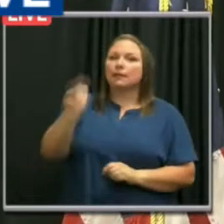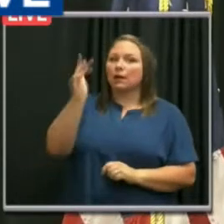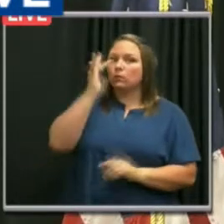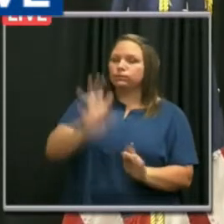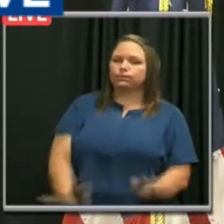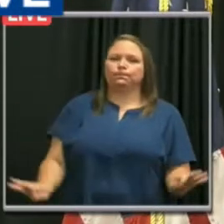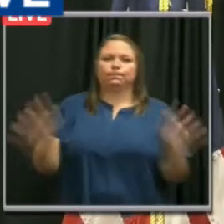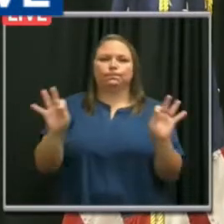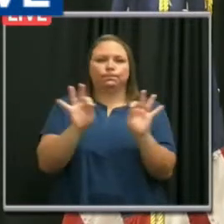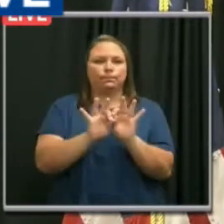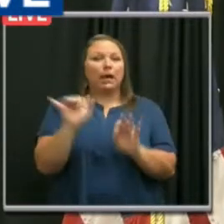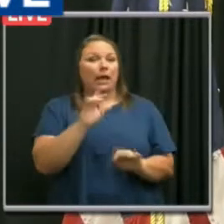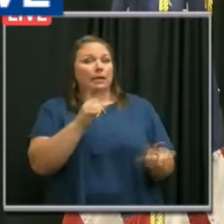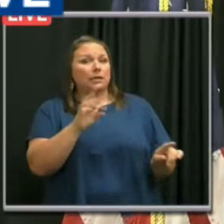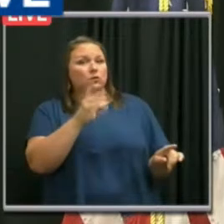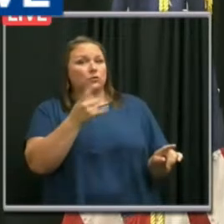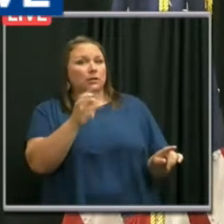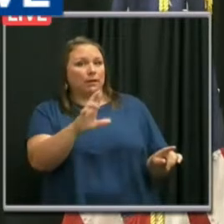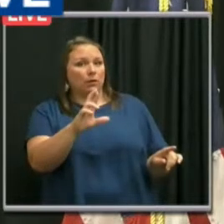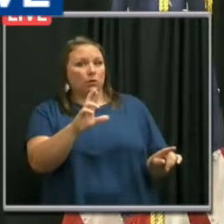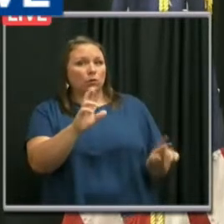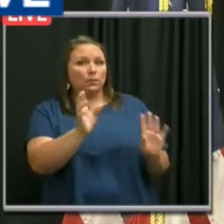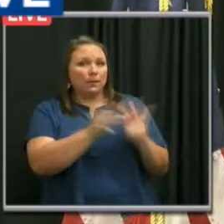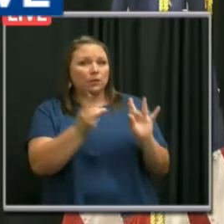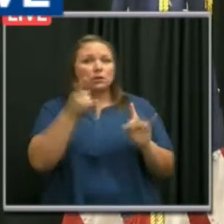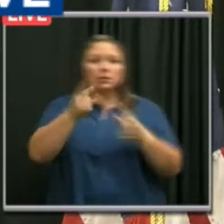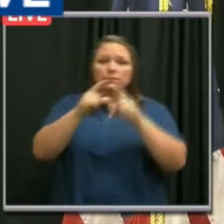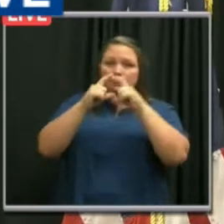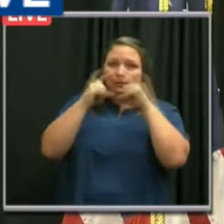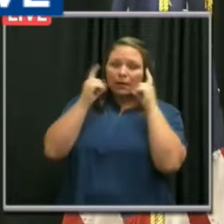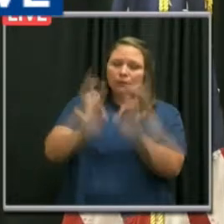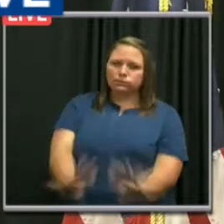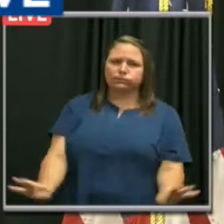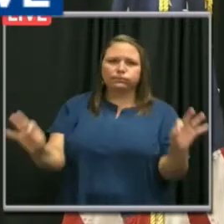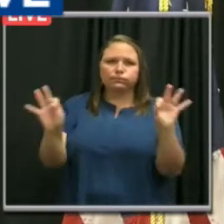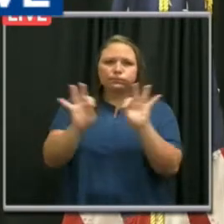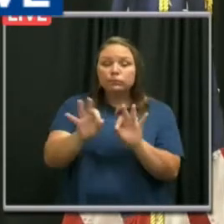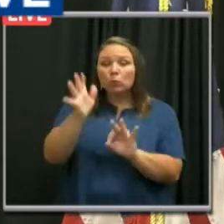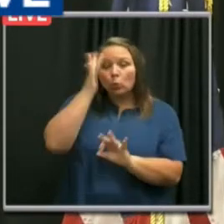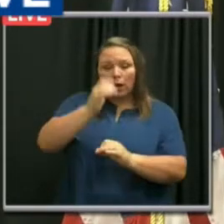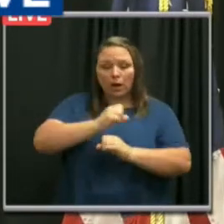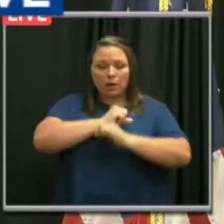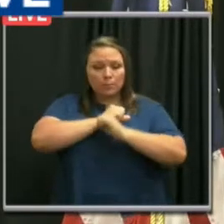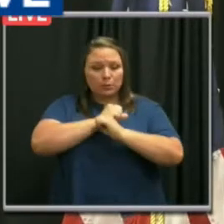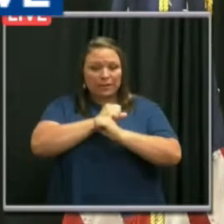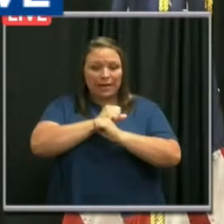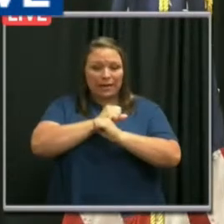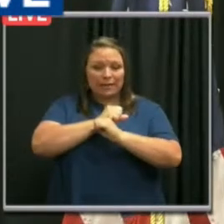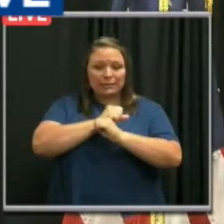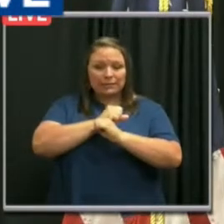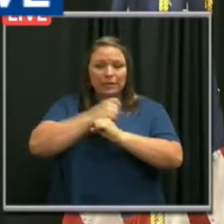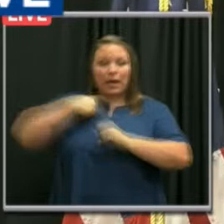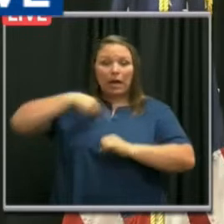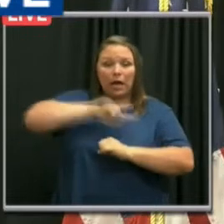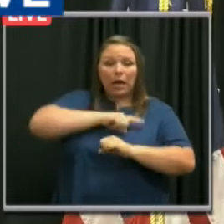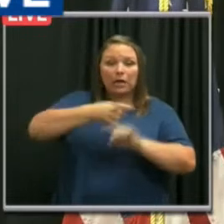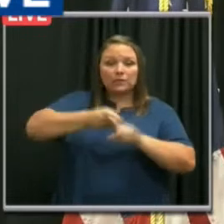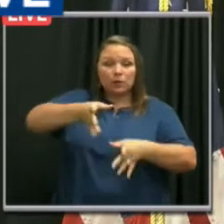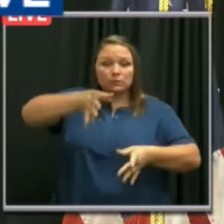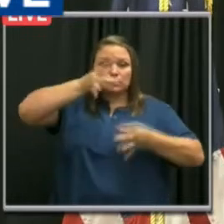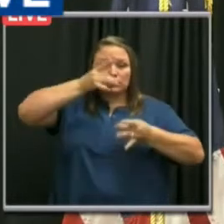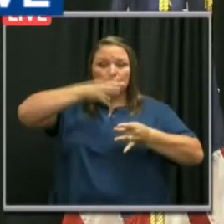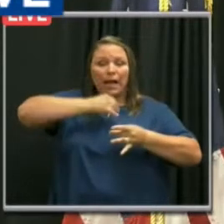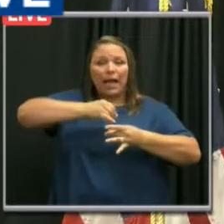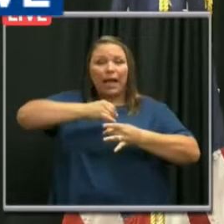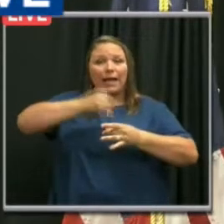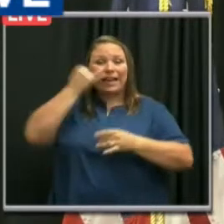so important, as Dr. Jahangir said, that we wear the masks, because they protect us from getting infected and prevent us